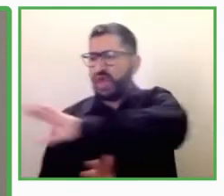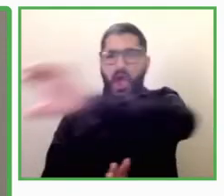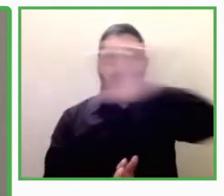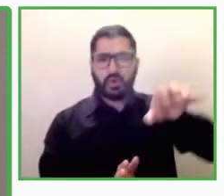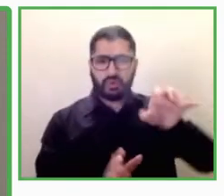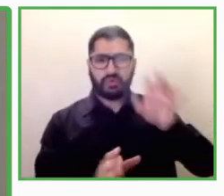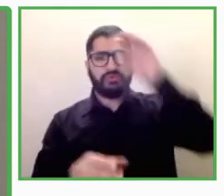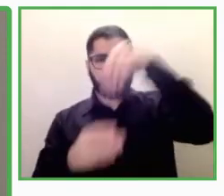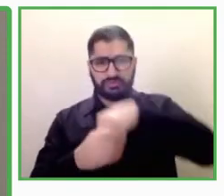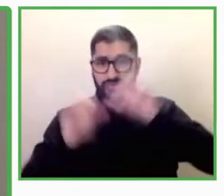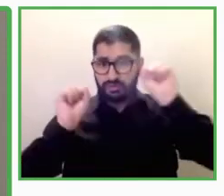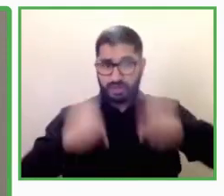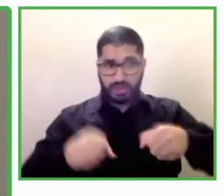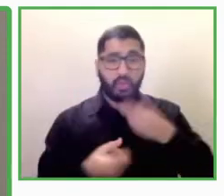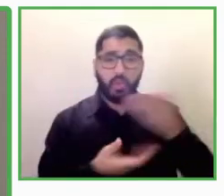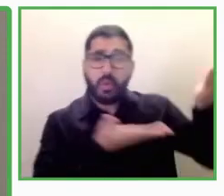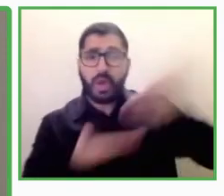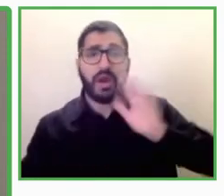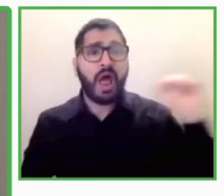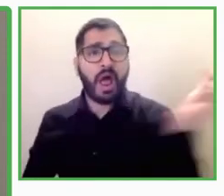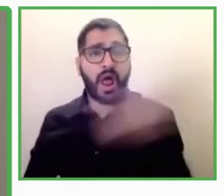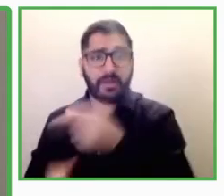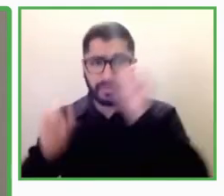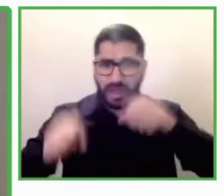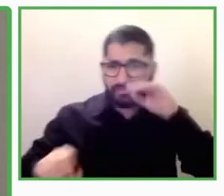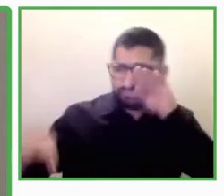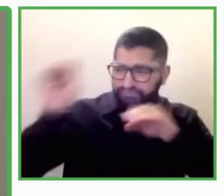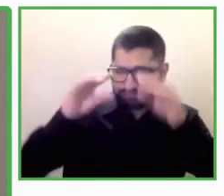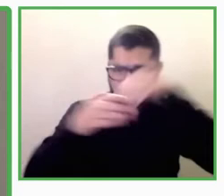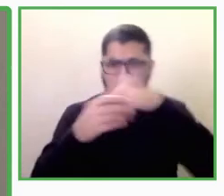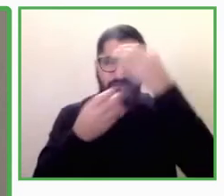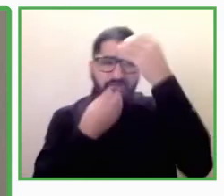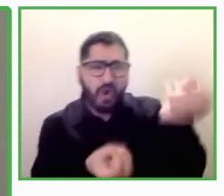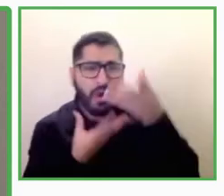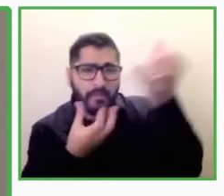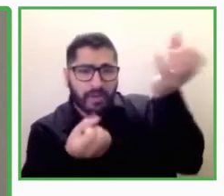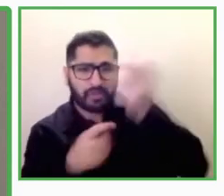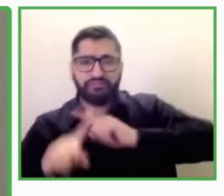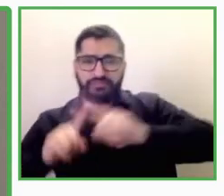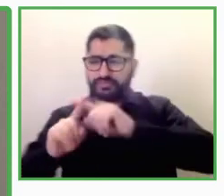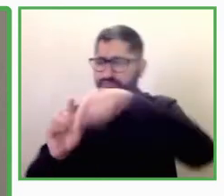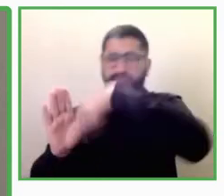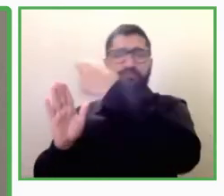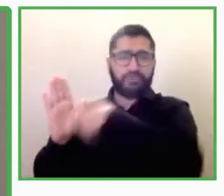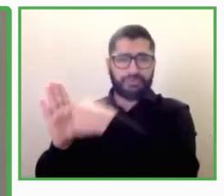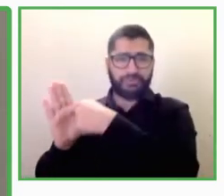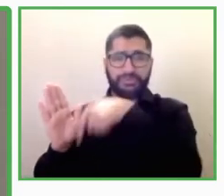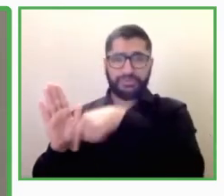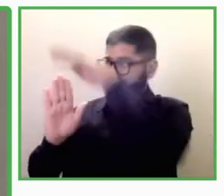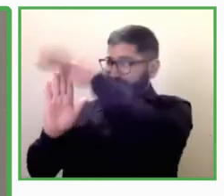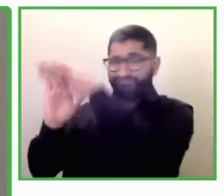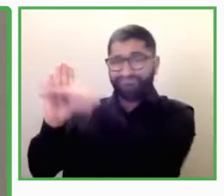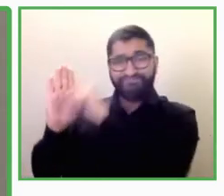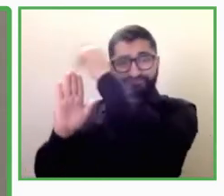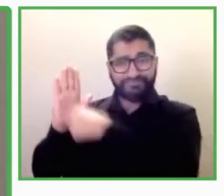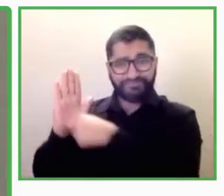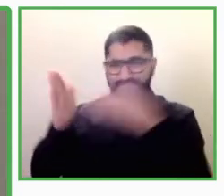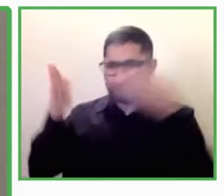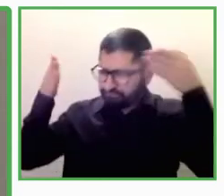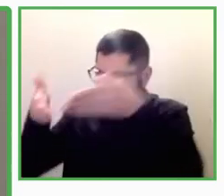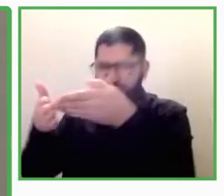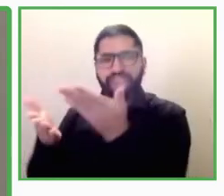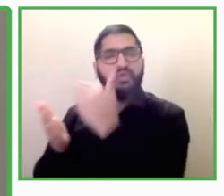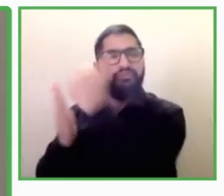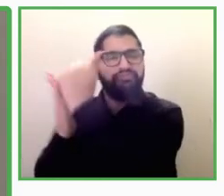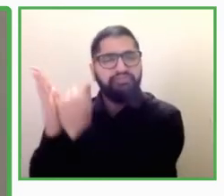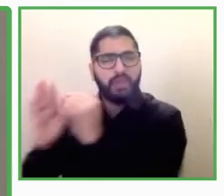can access to more information on this project. So that's my introduction within the